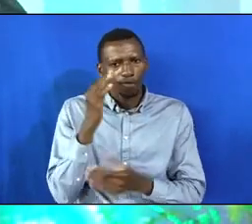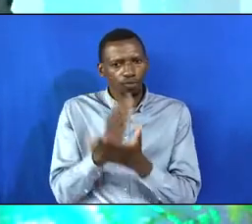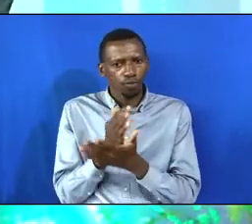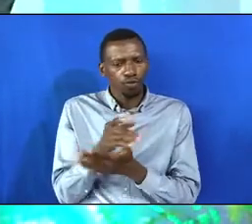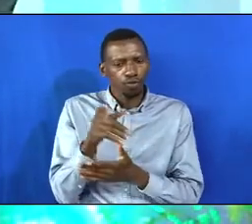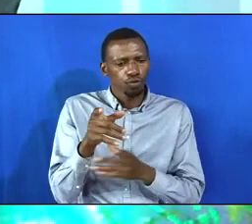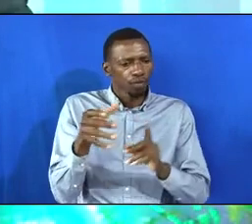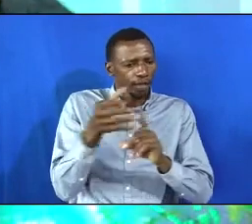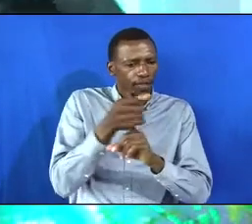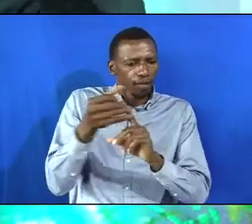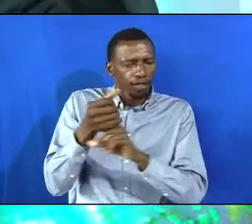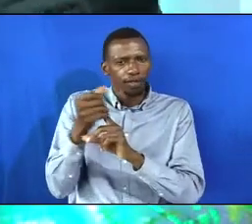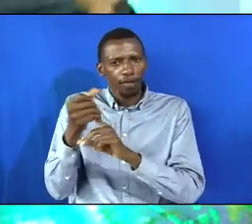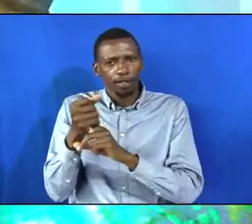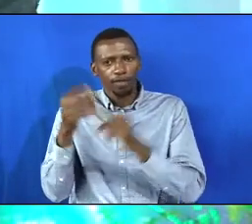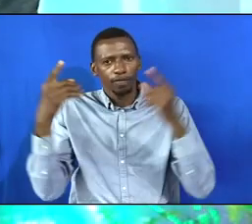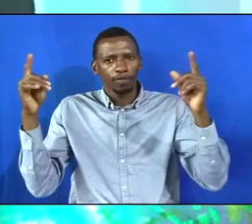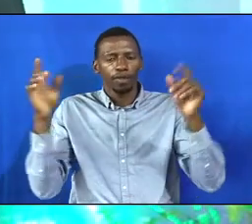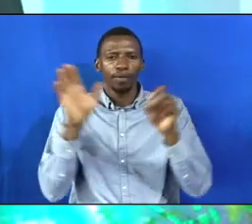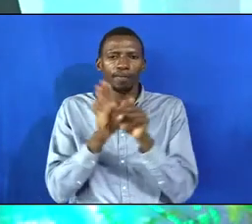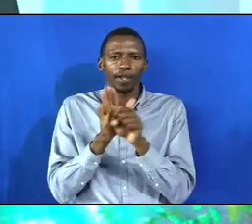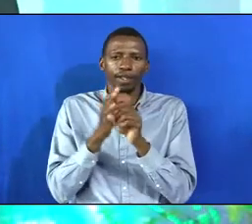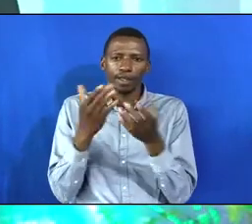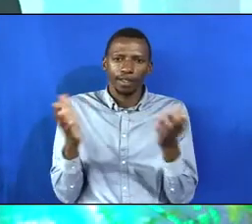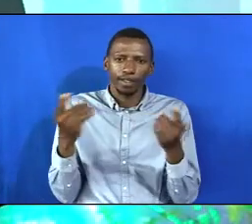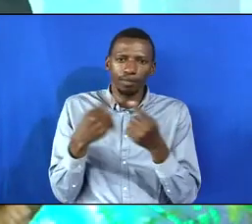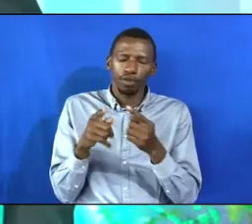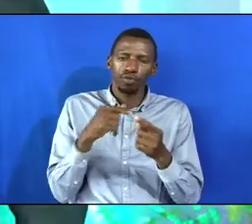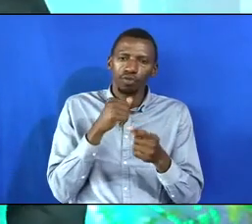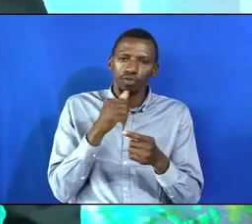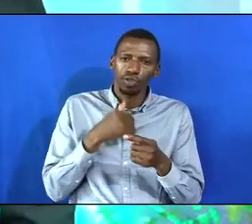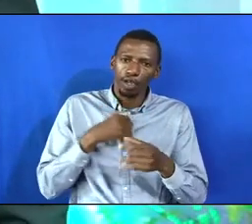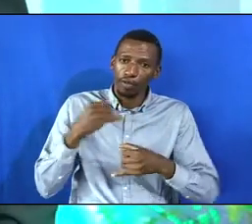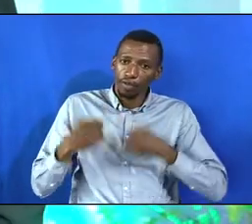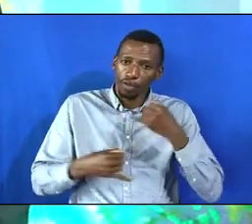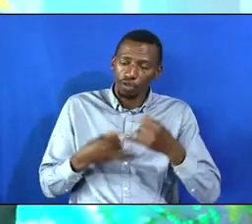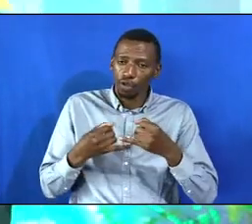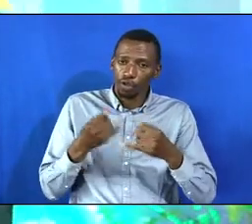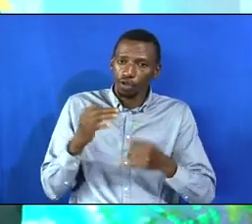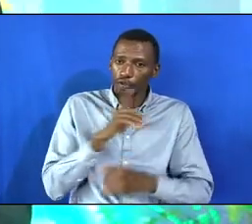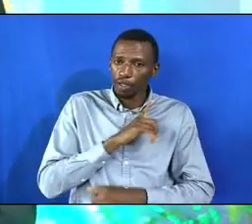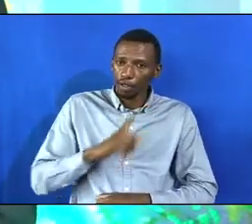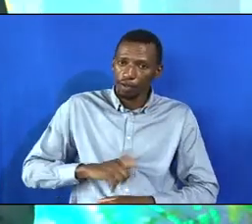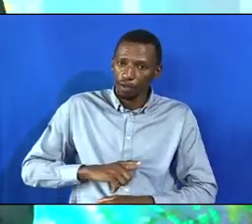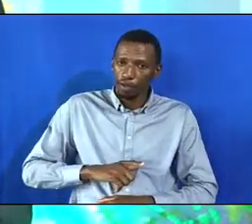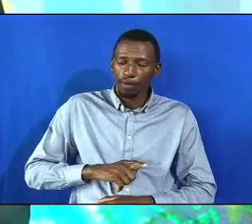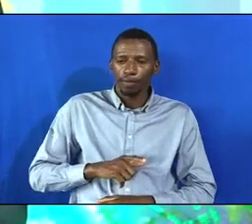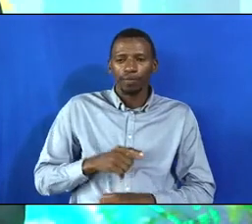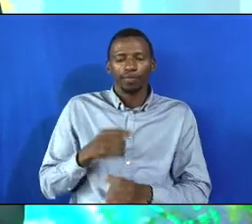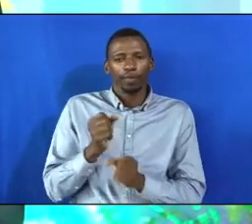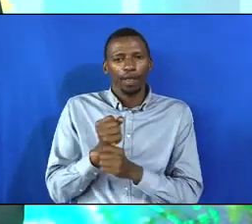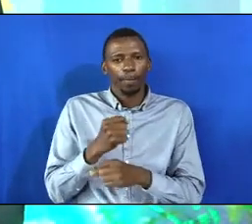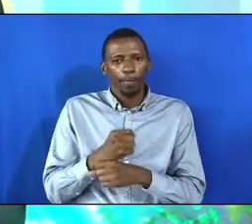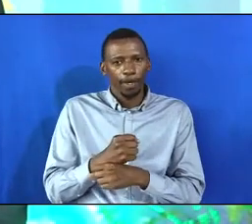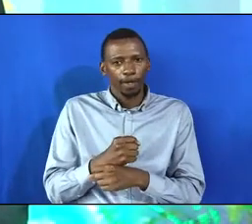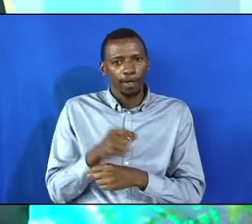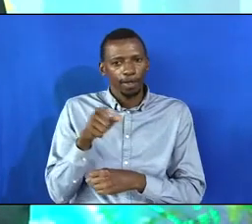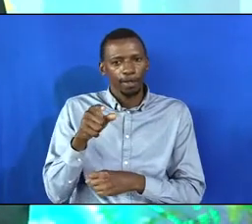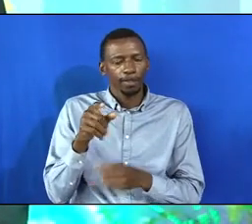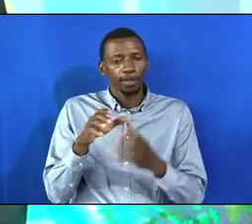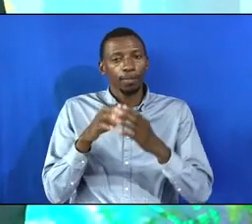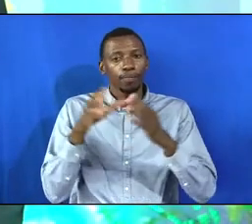your accomplishments, you do not have the joy of the Lord? Make the great discovery. You are born a great